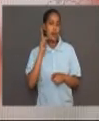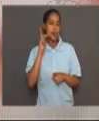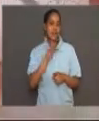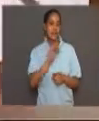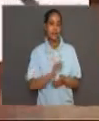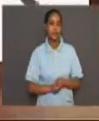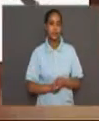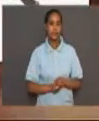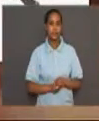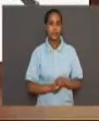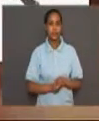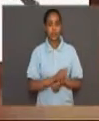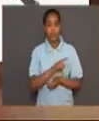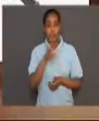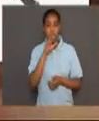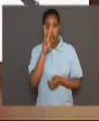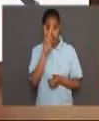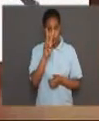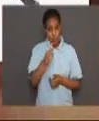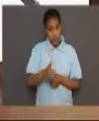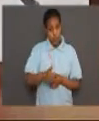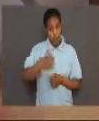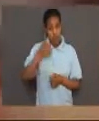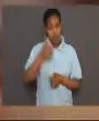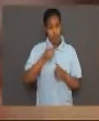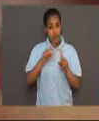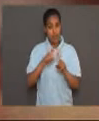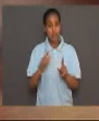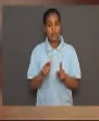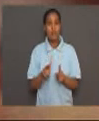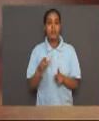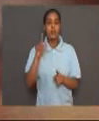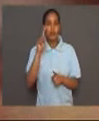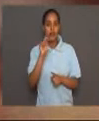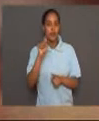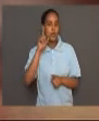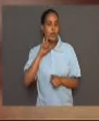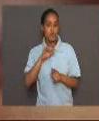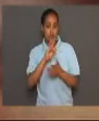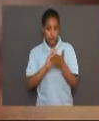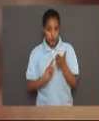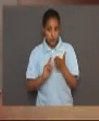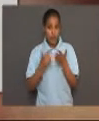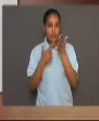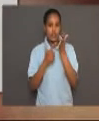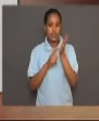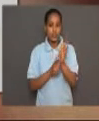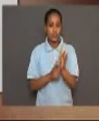polymers. There are too many thermoplastic polymers to list them all